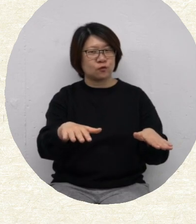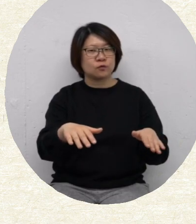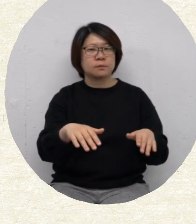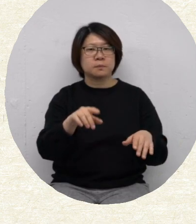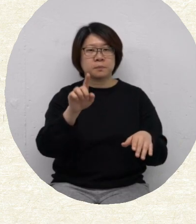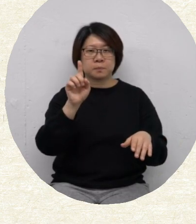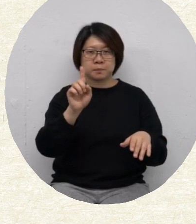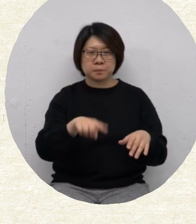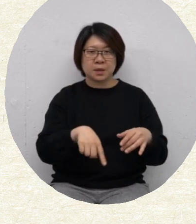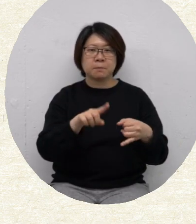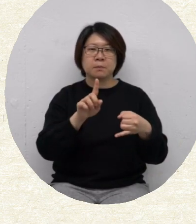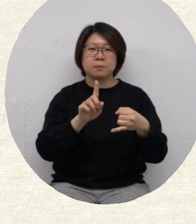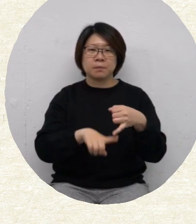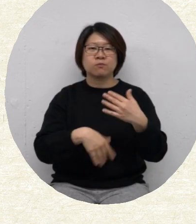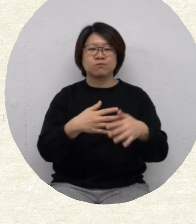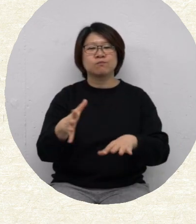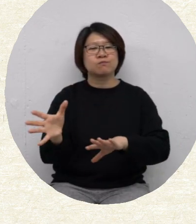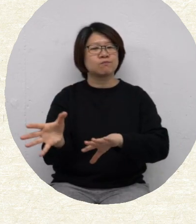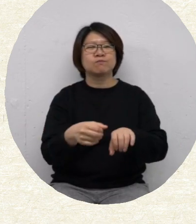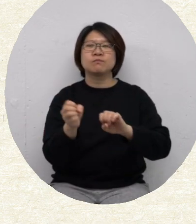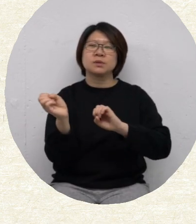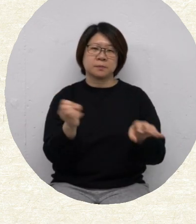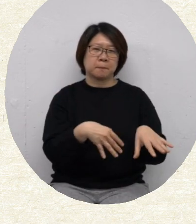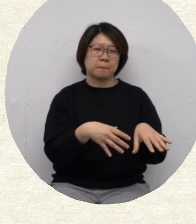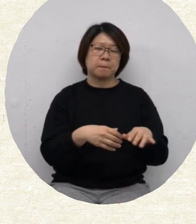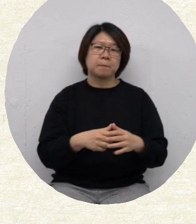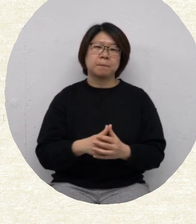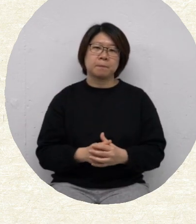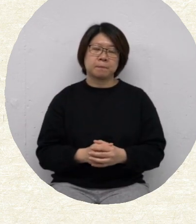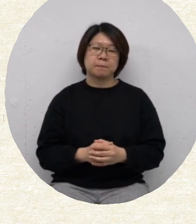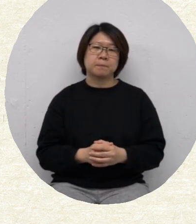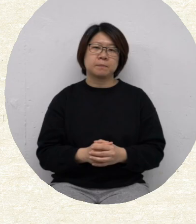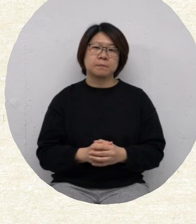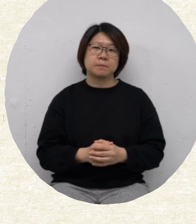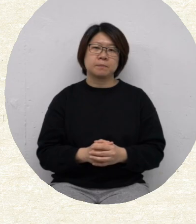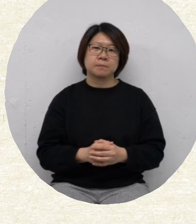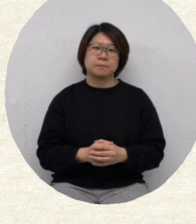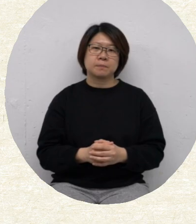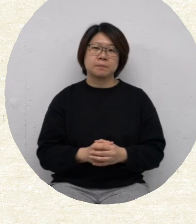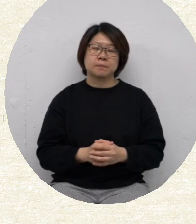site for staging takeout dinners, grocery bags,